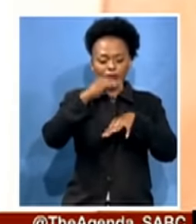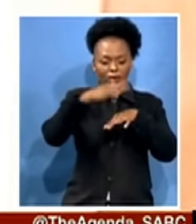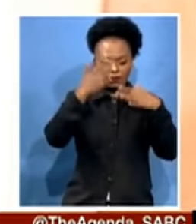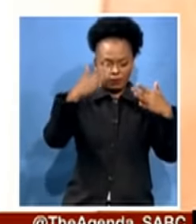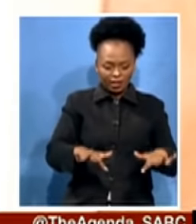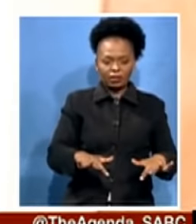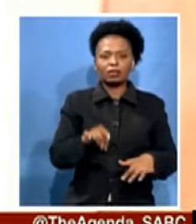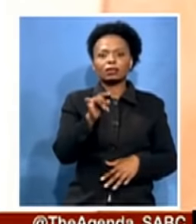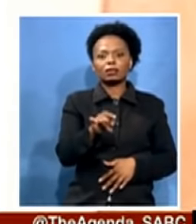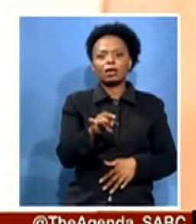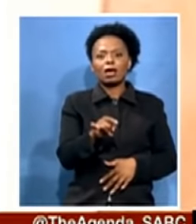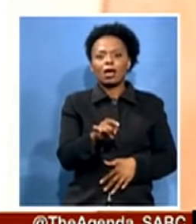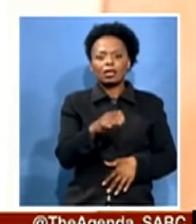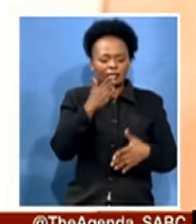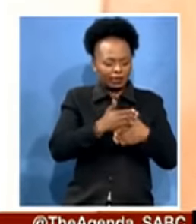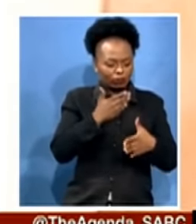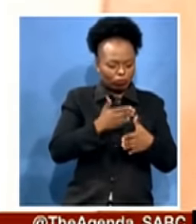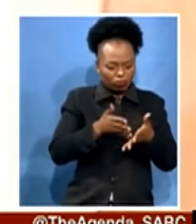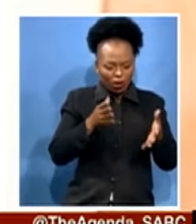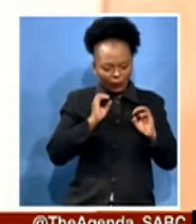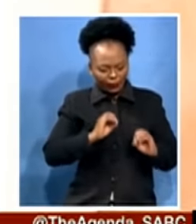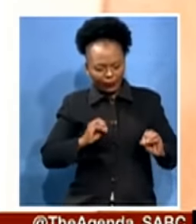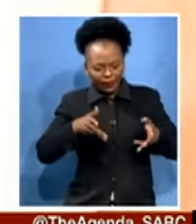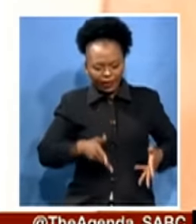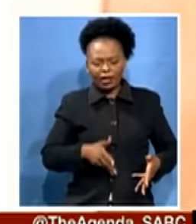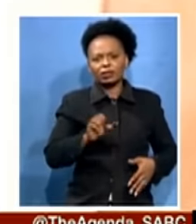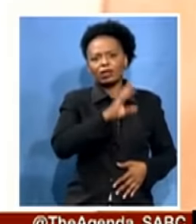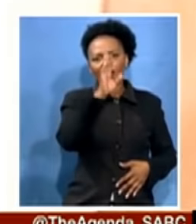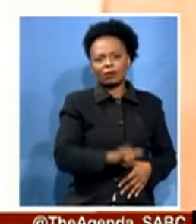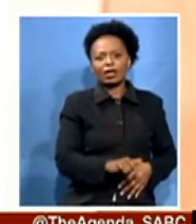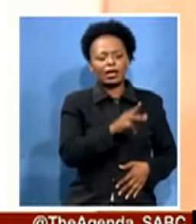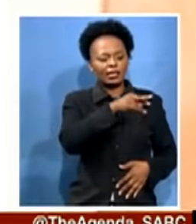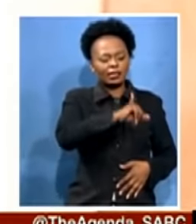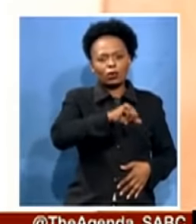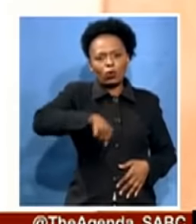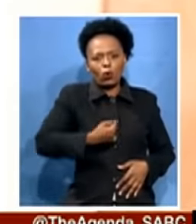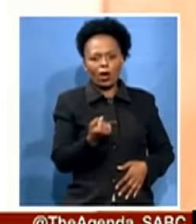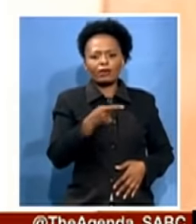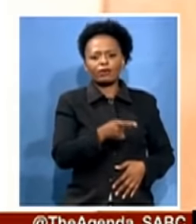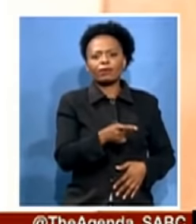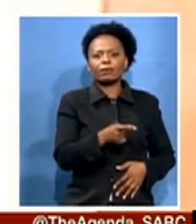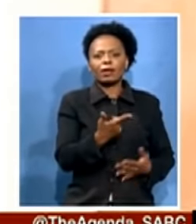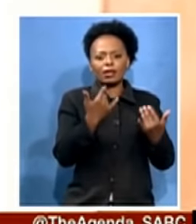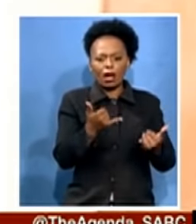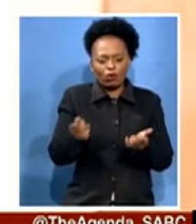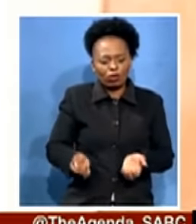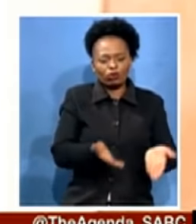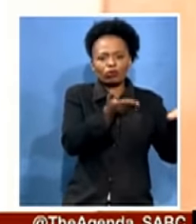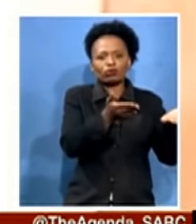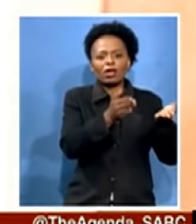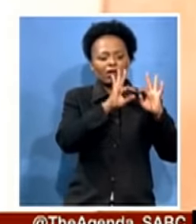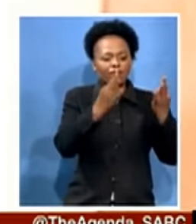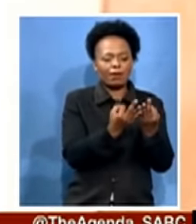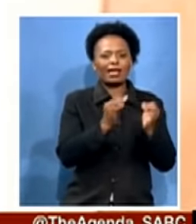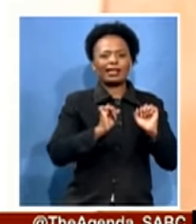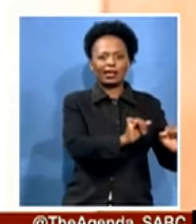decided that now that Lindsay, or Lindani's wife, had been introduced to all the members of Lindani's family, they decided that